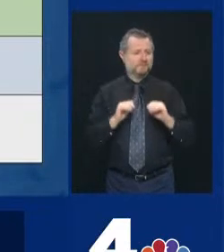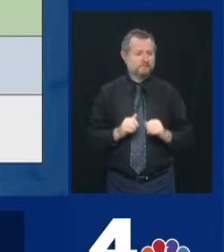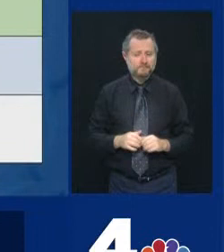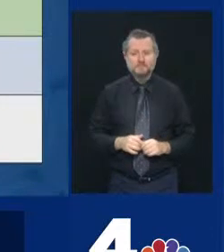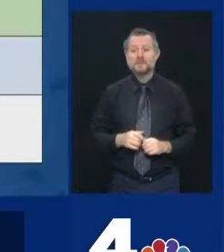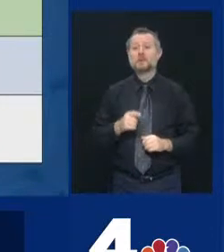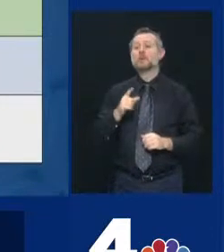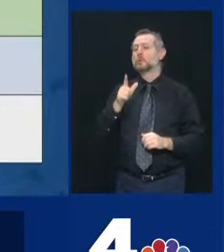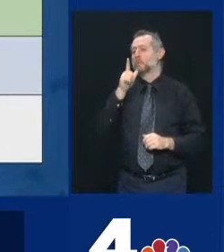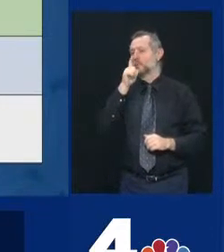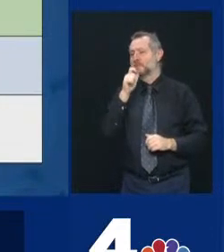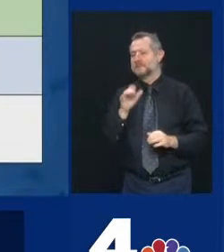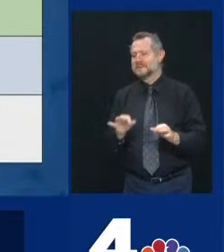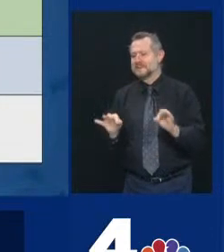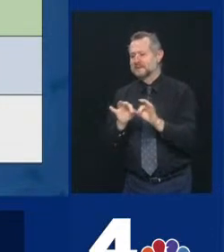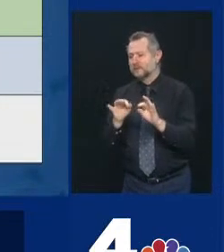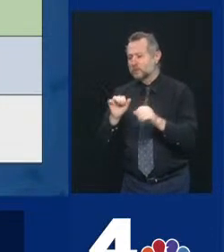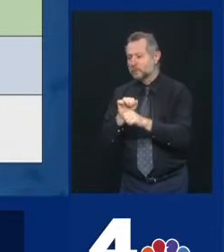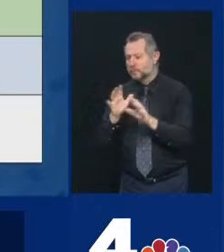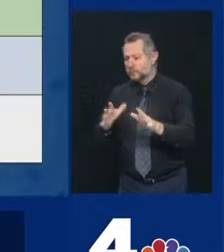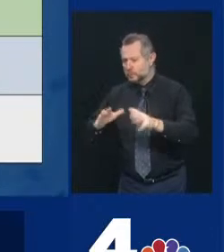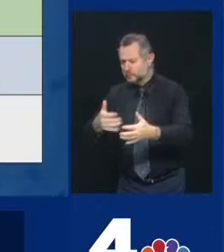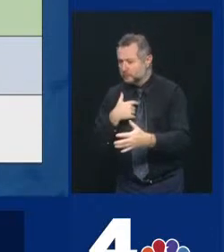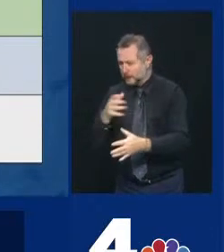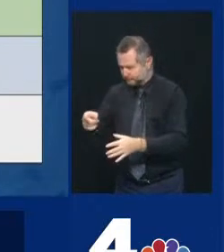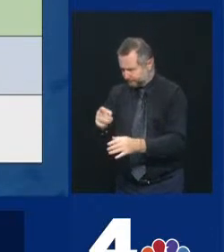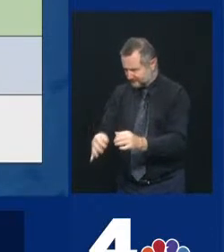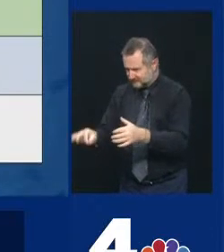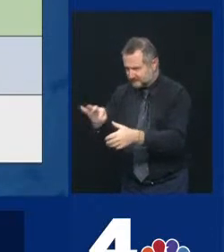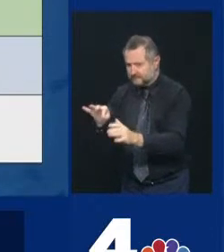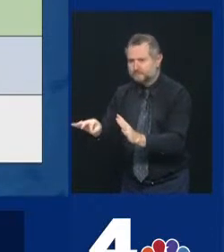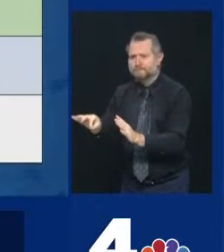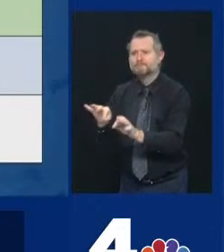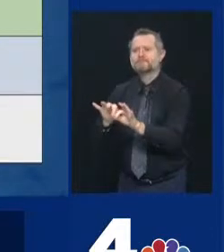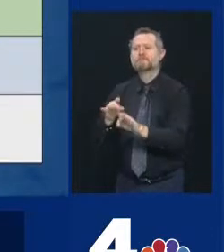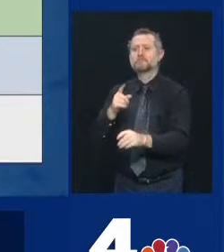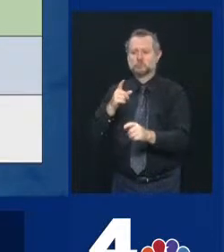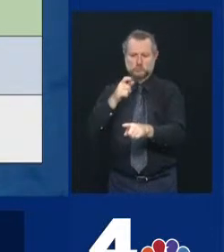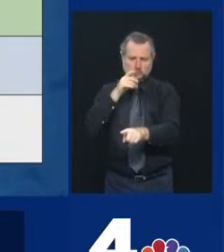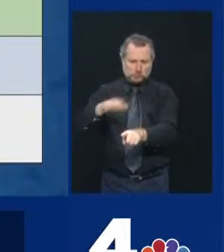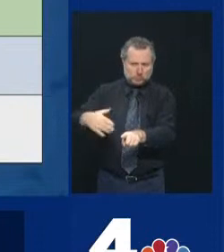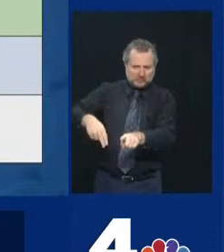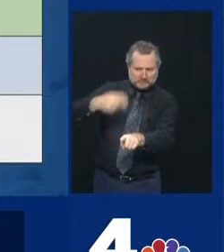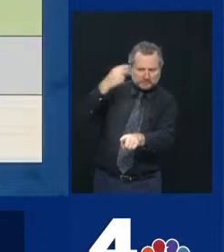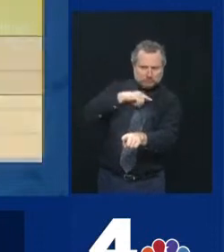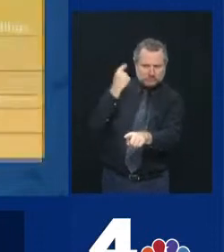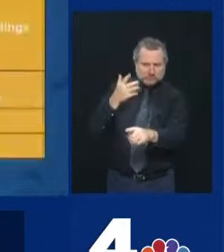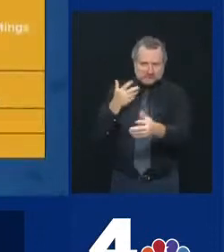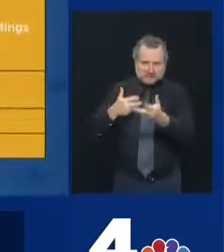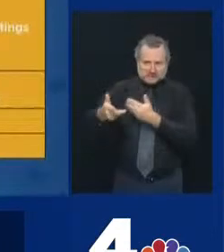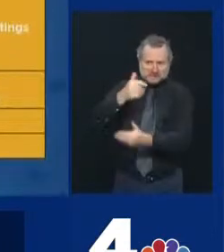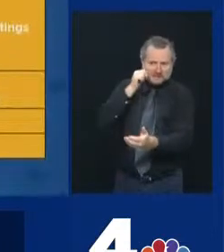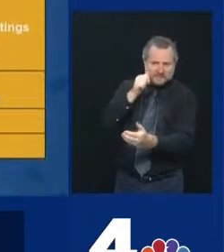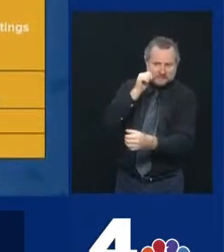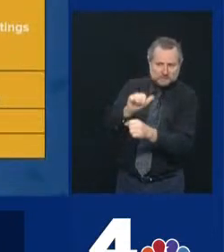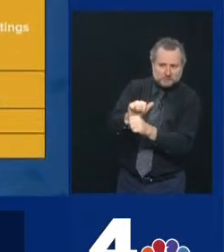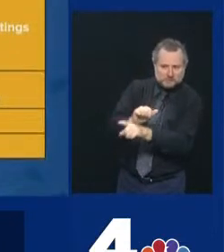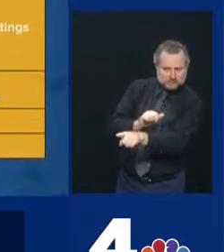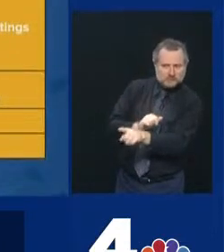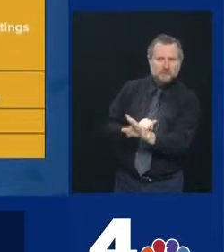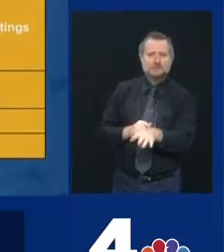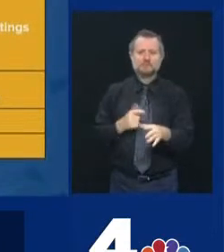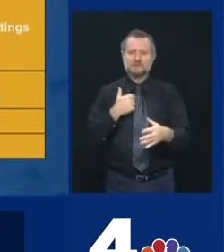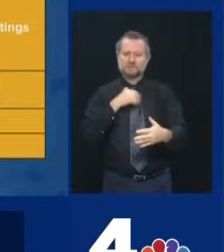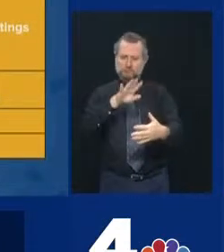essential workers would have a priority, and people at risk would be prioritized, and we'd set up a matrix on